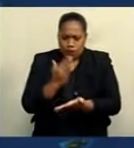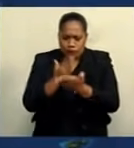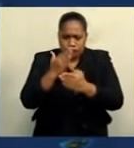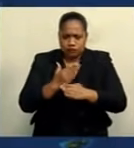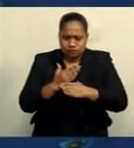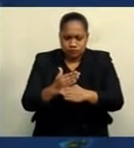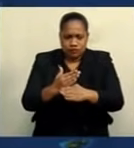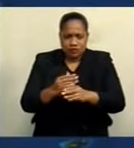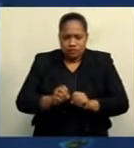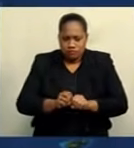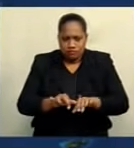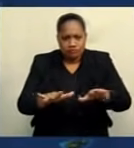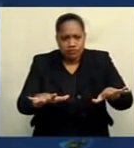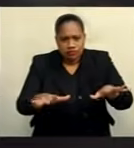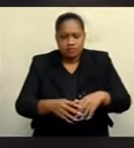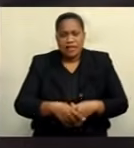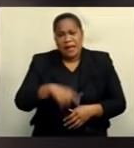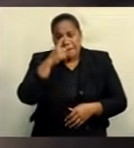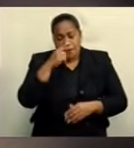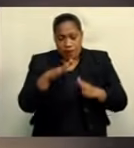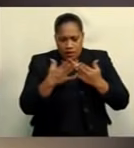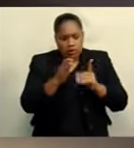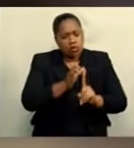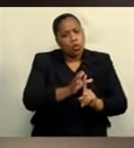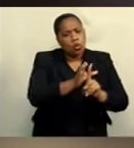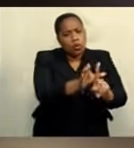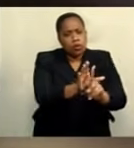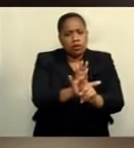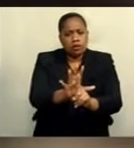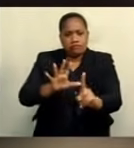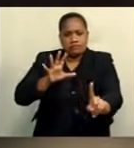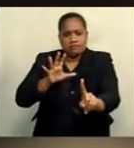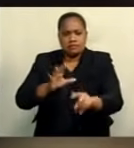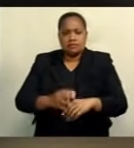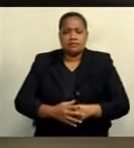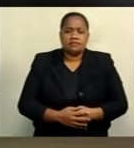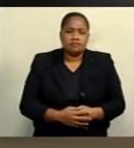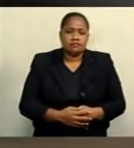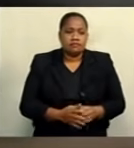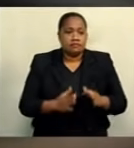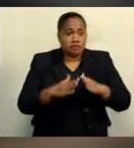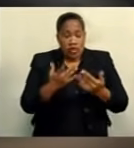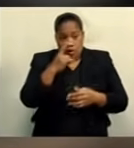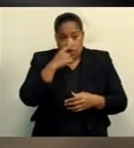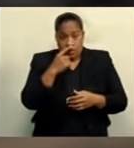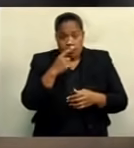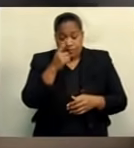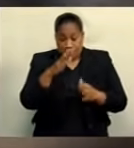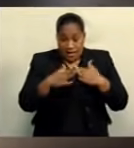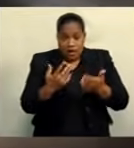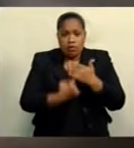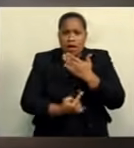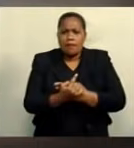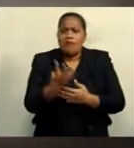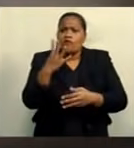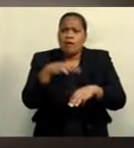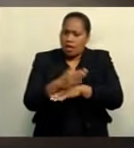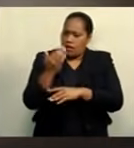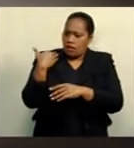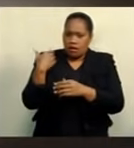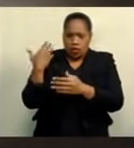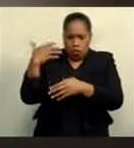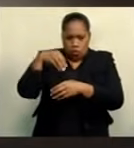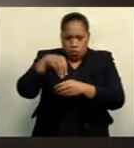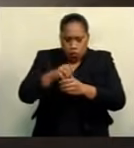into isolation and quarantined. The second wave of the pandemic hit Fiji 4 months ago, claiming 489 lives